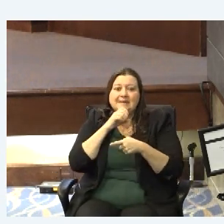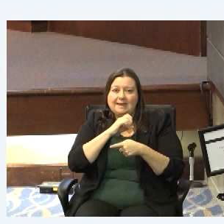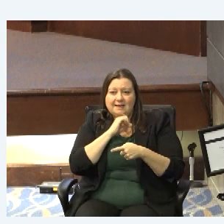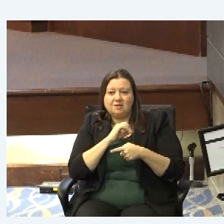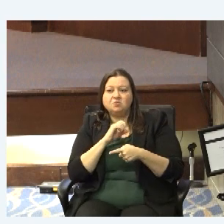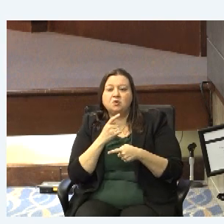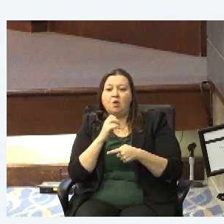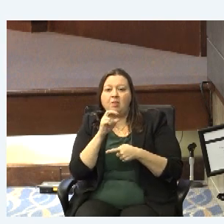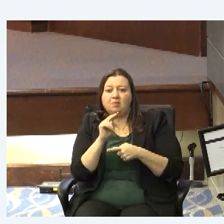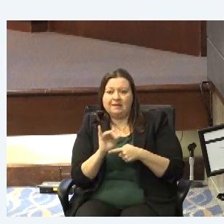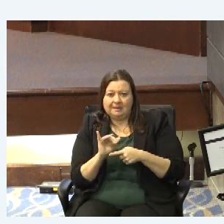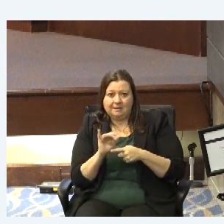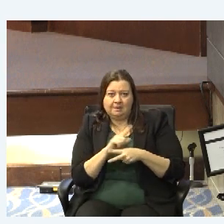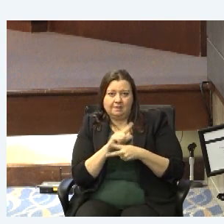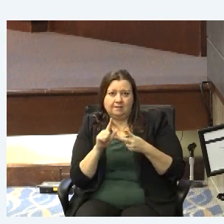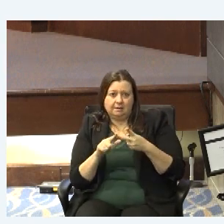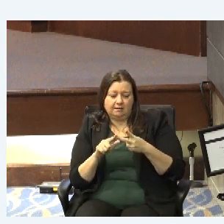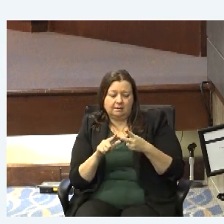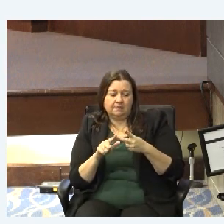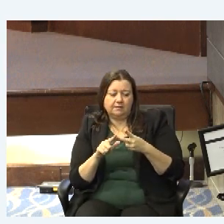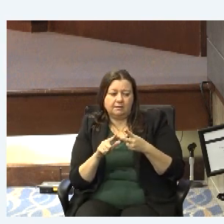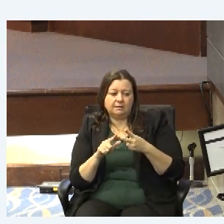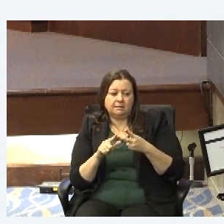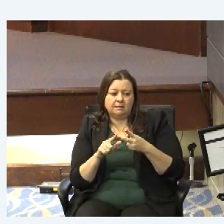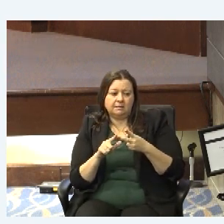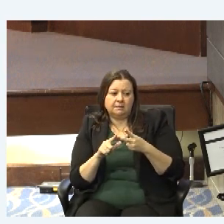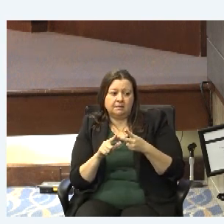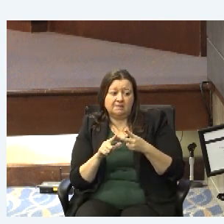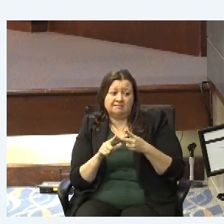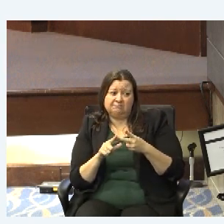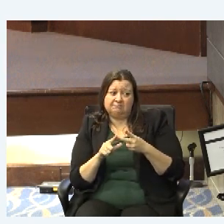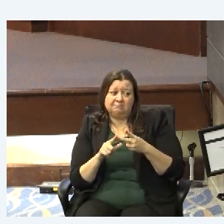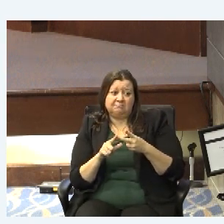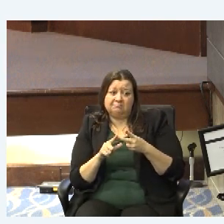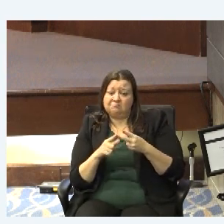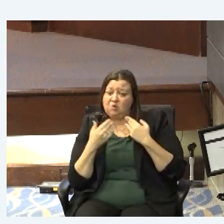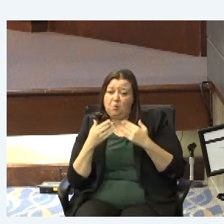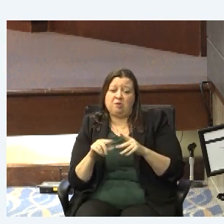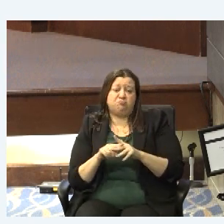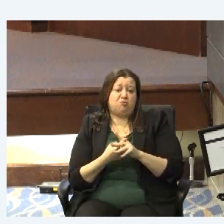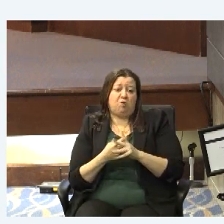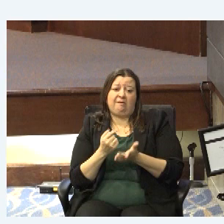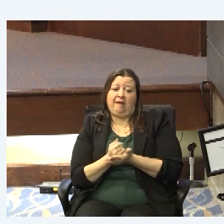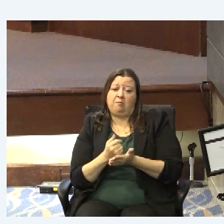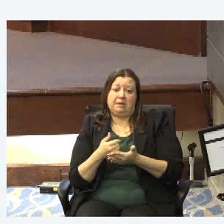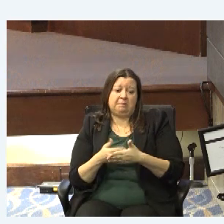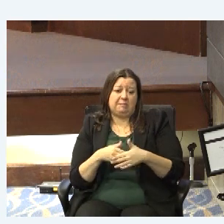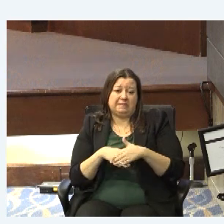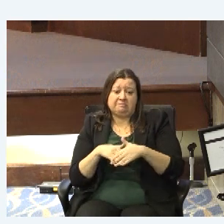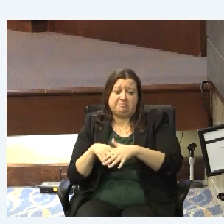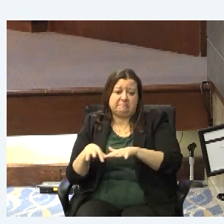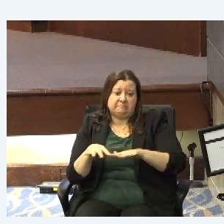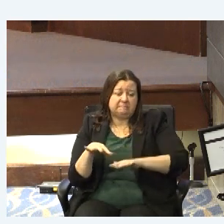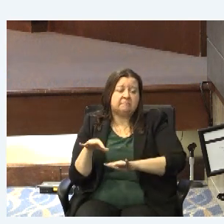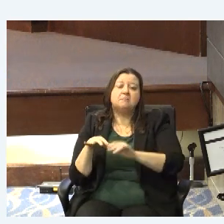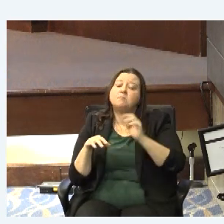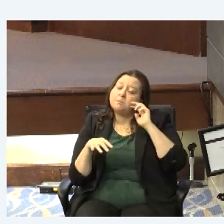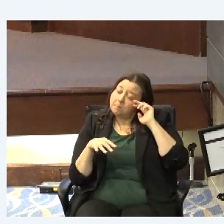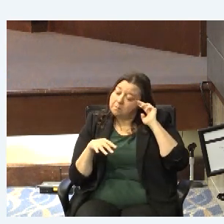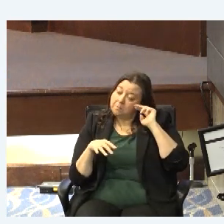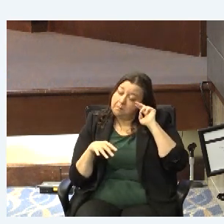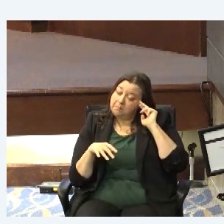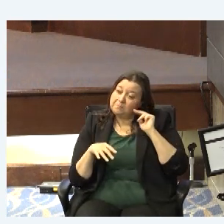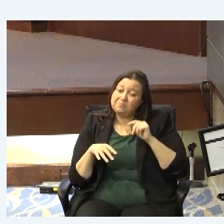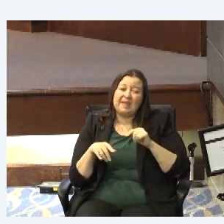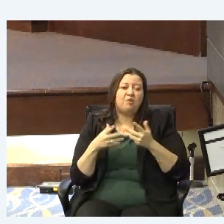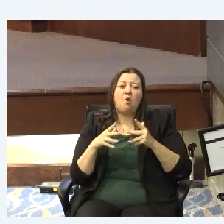We will be able to just continue right into reproduction with that colony. There are birds that are already used to